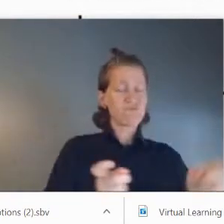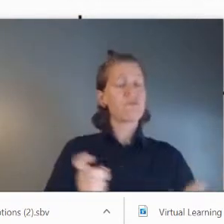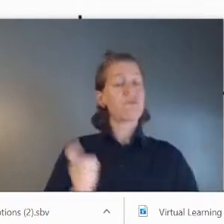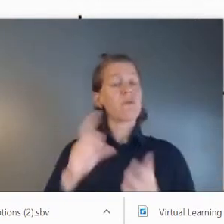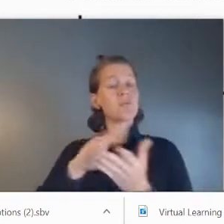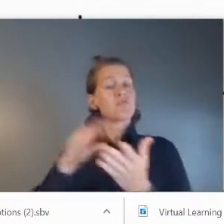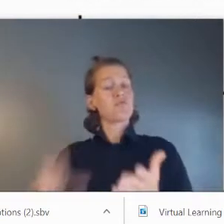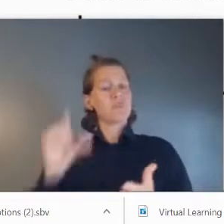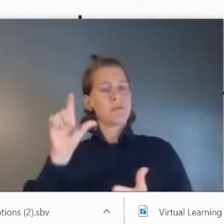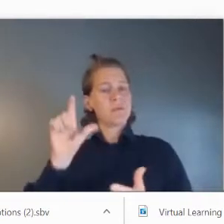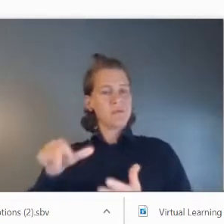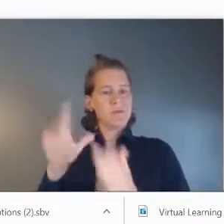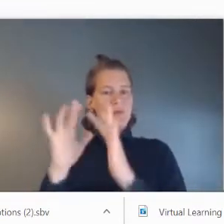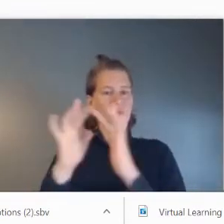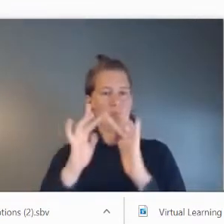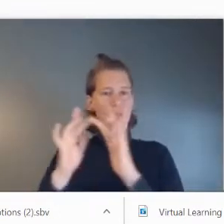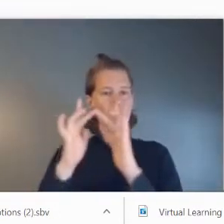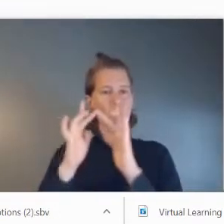issued a hotspot.